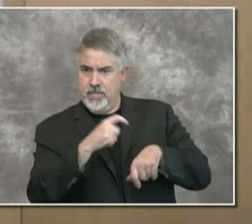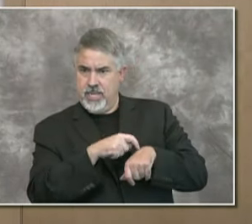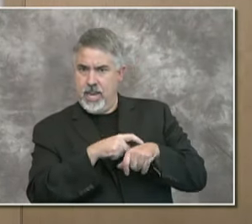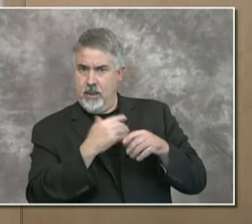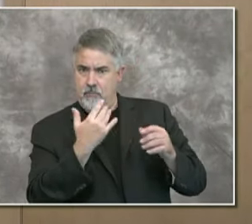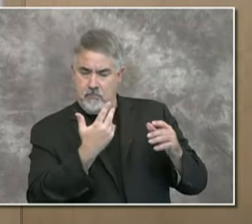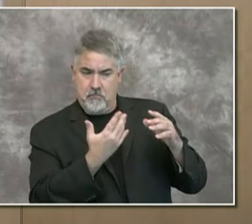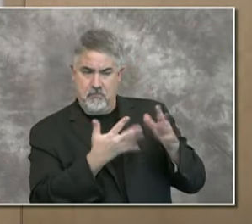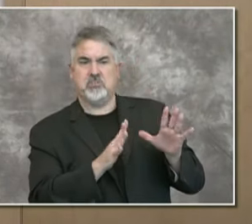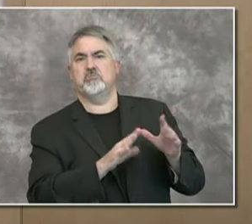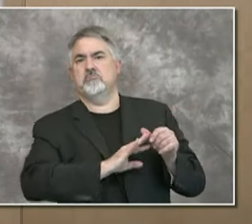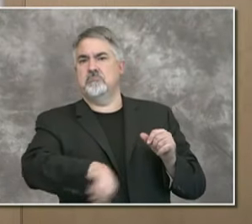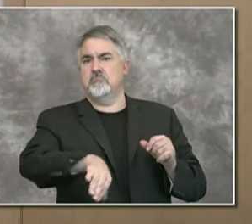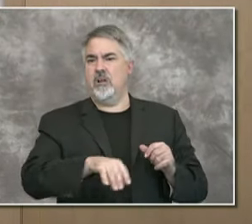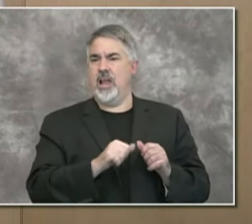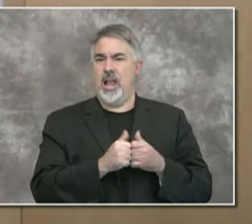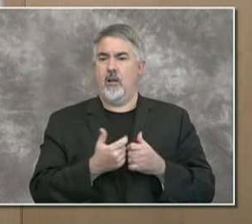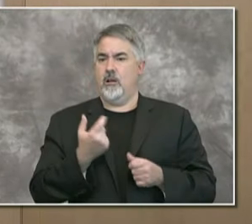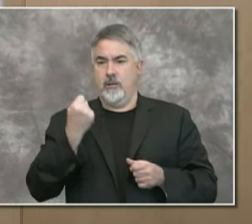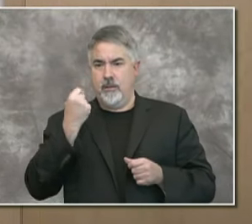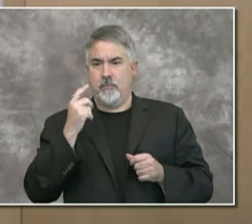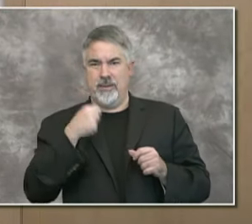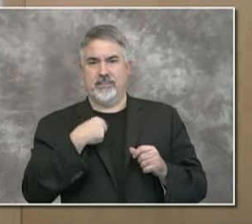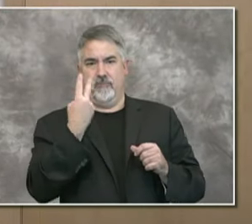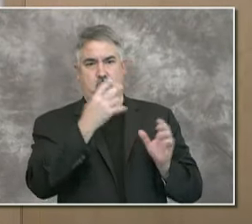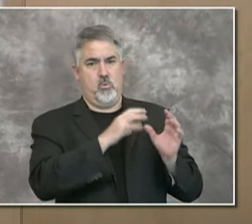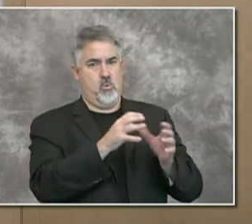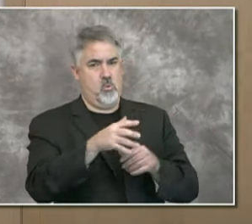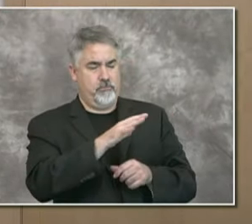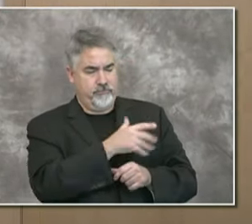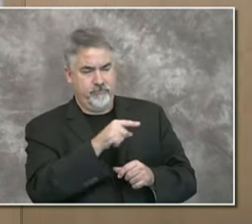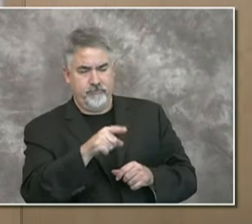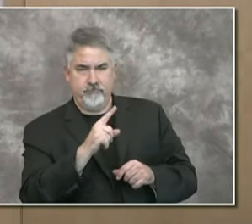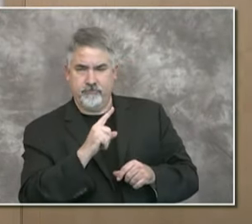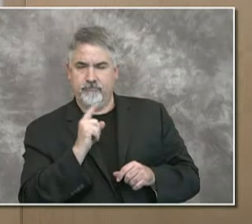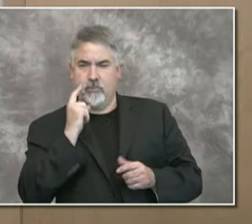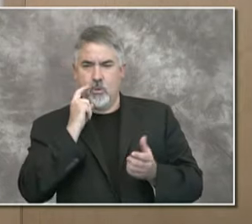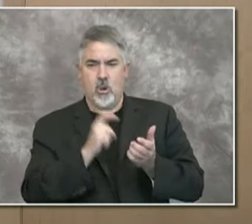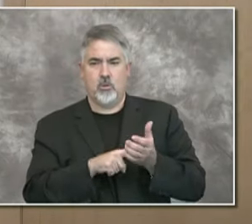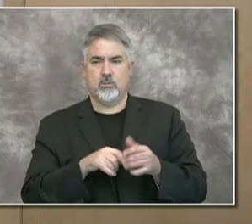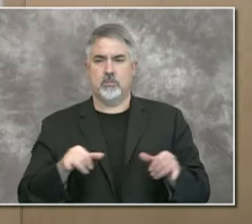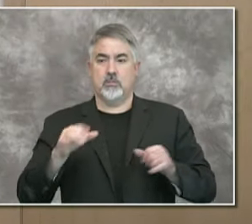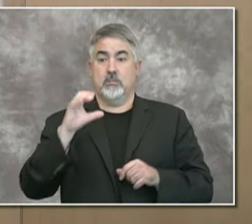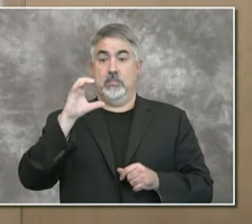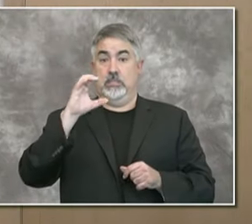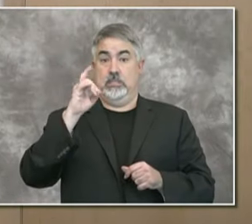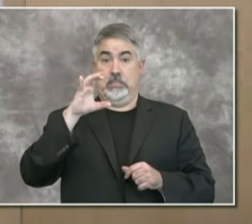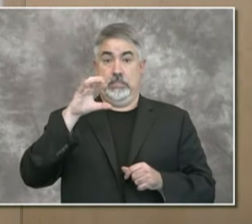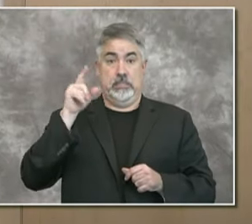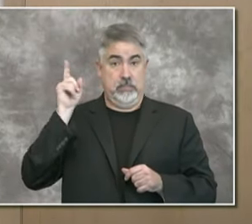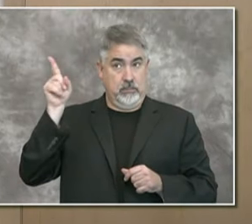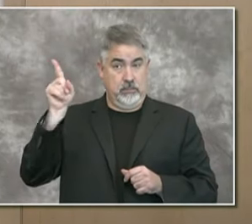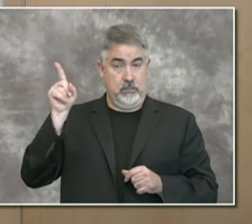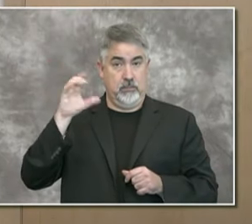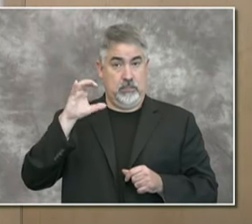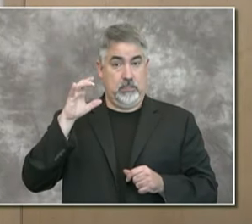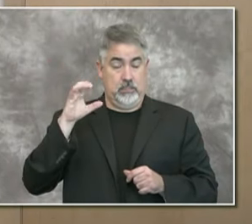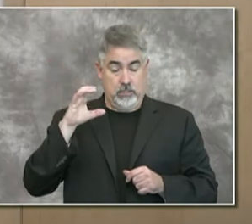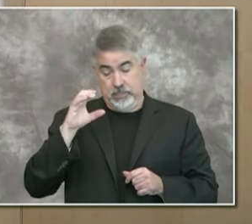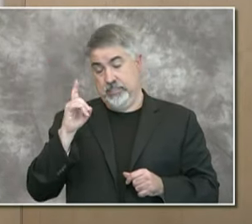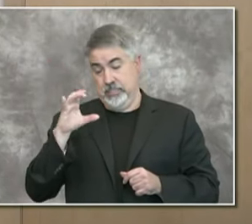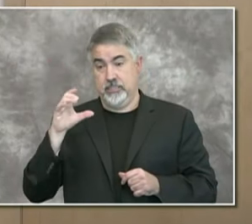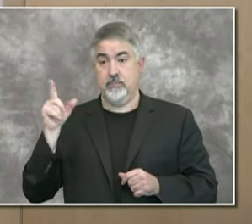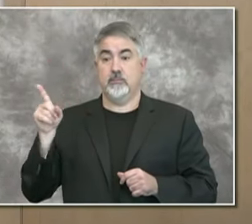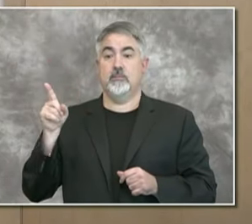isolation. So there are two categories that CDC has devised. And actually, if you would care to, you can